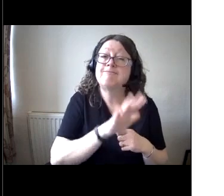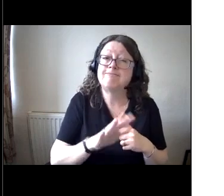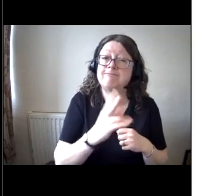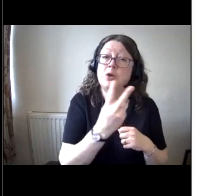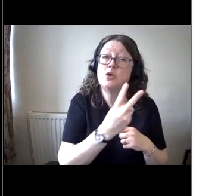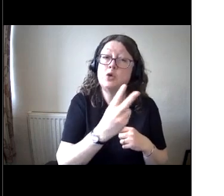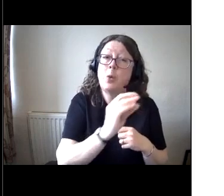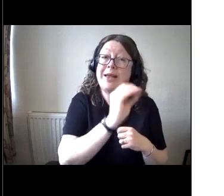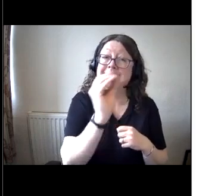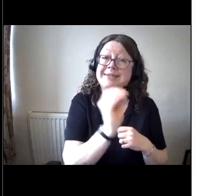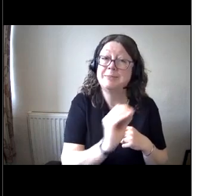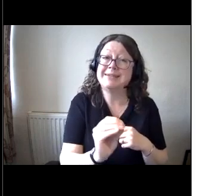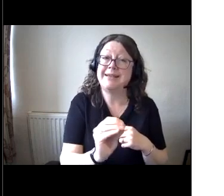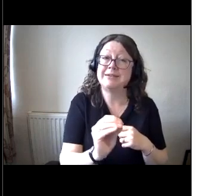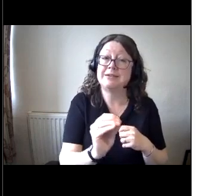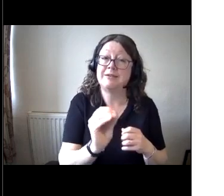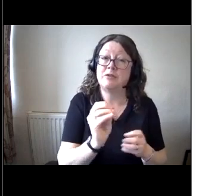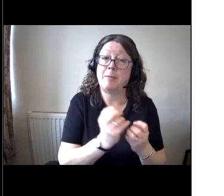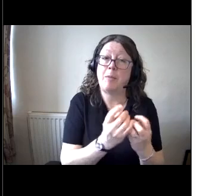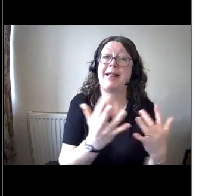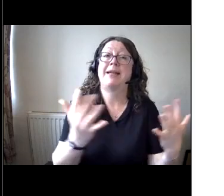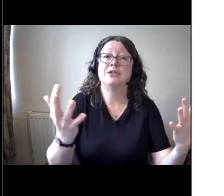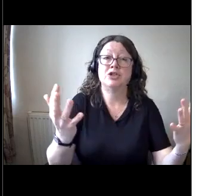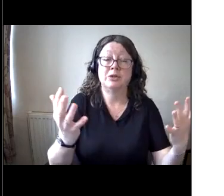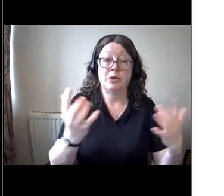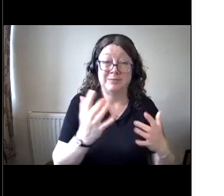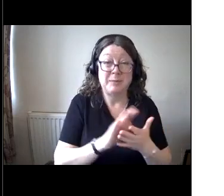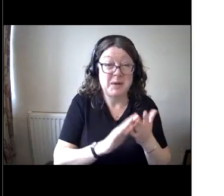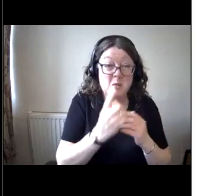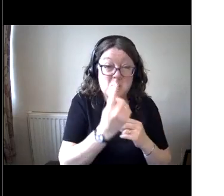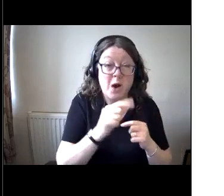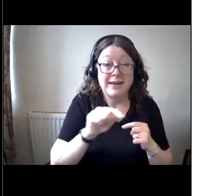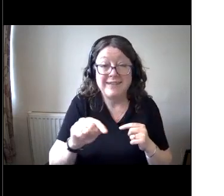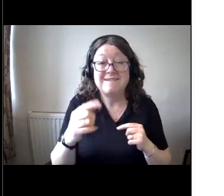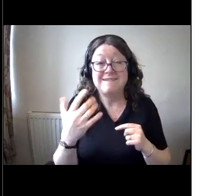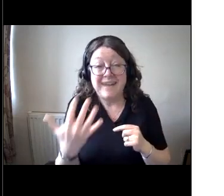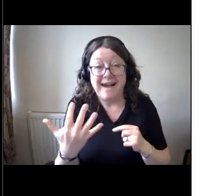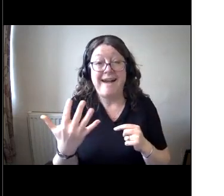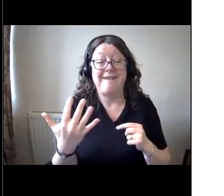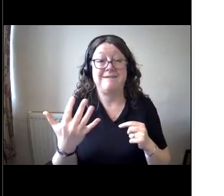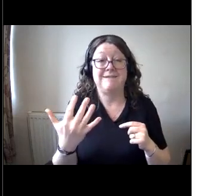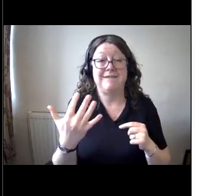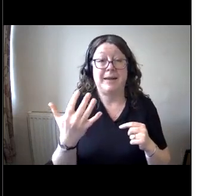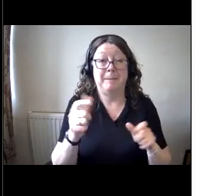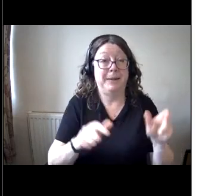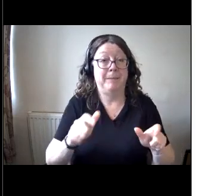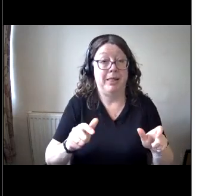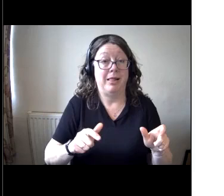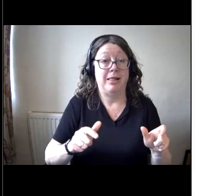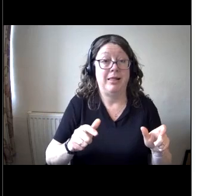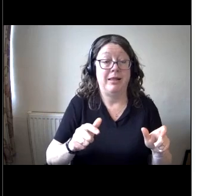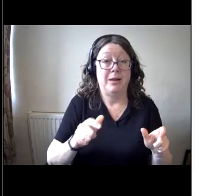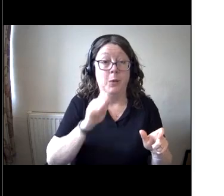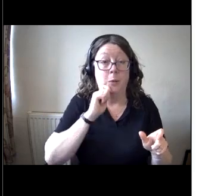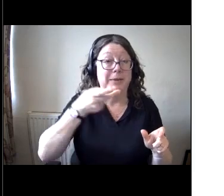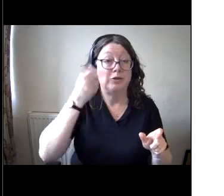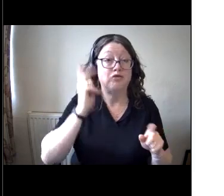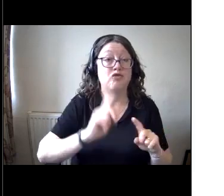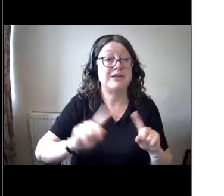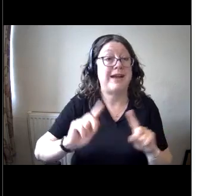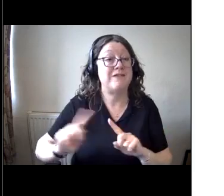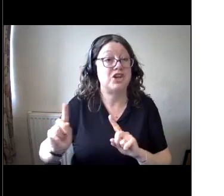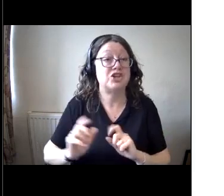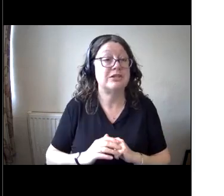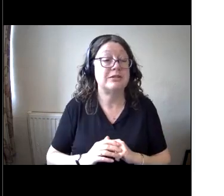population, or 1 in 5 of those of people in general, are going to be neurodivergent. So, and as